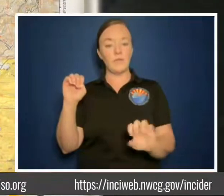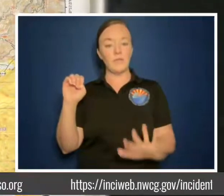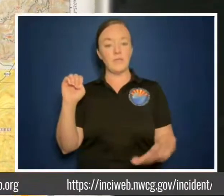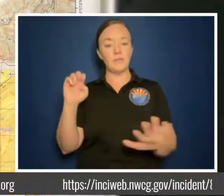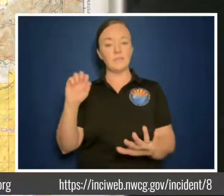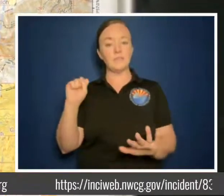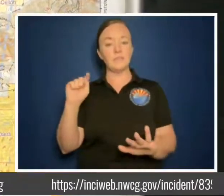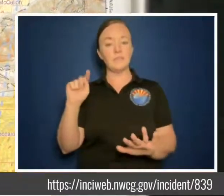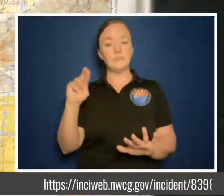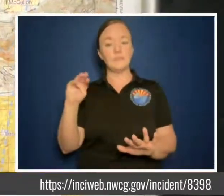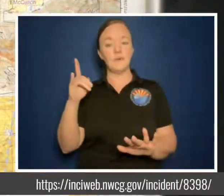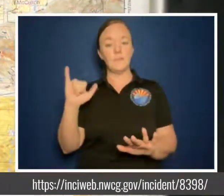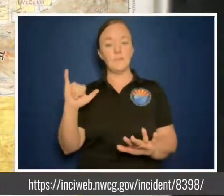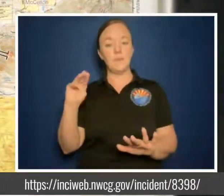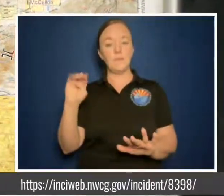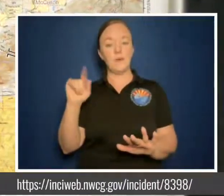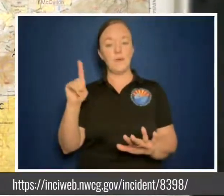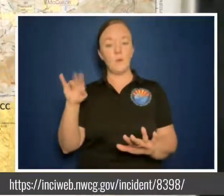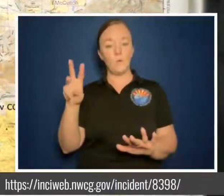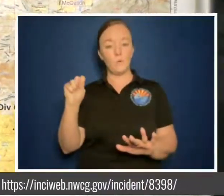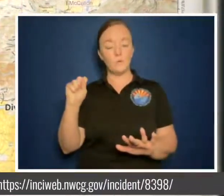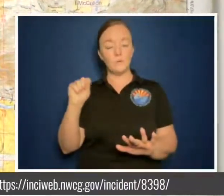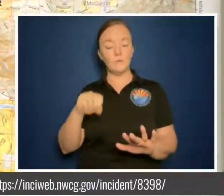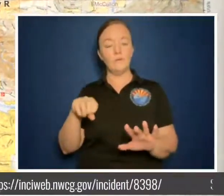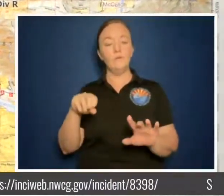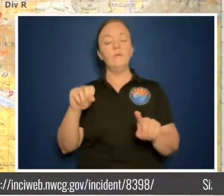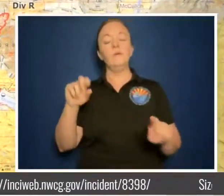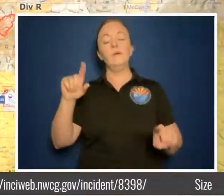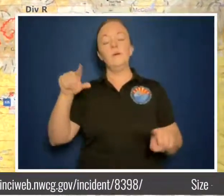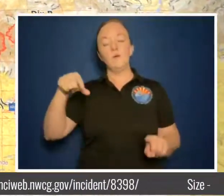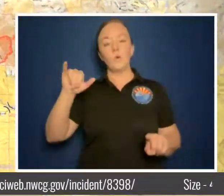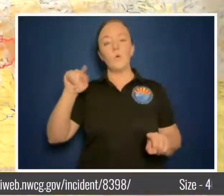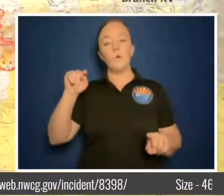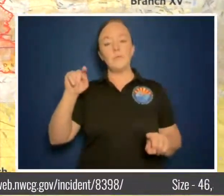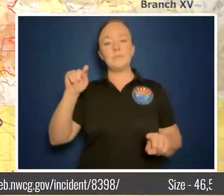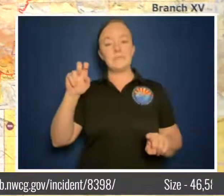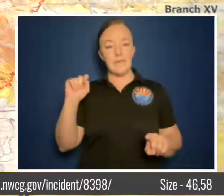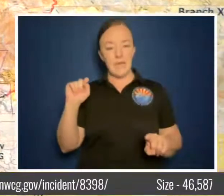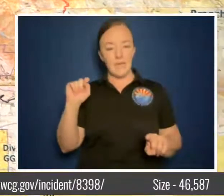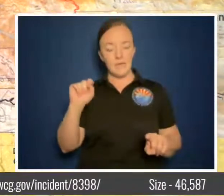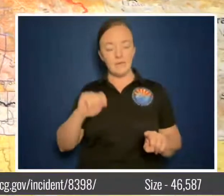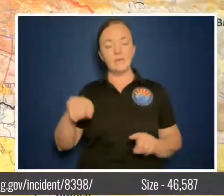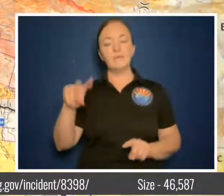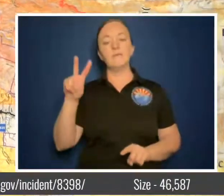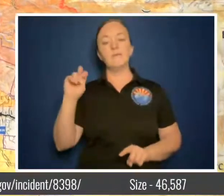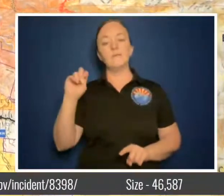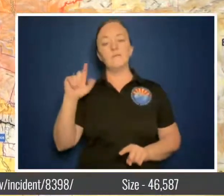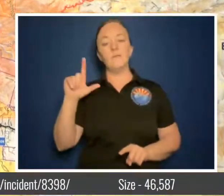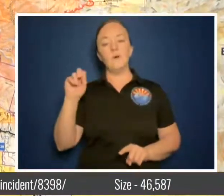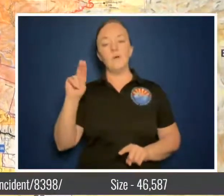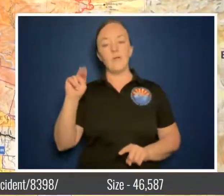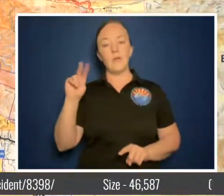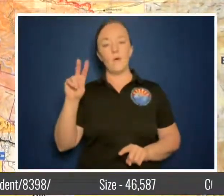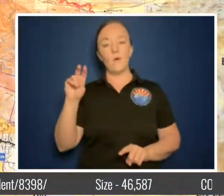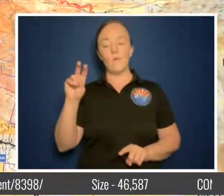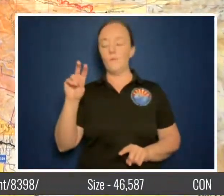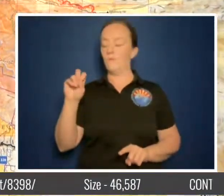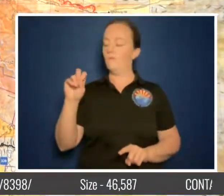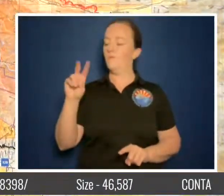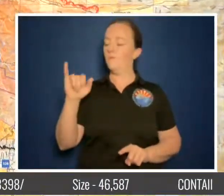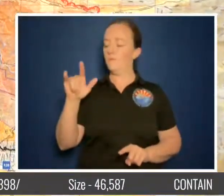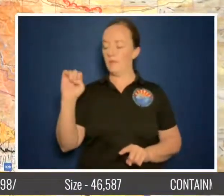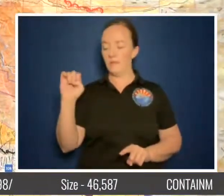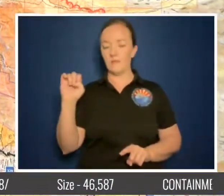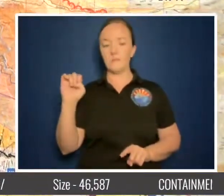Meadows, Quintet down in this area, Volcanoville over here. First, I'm going to talk about the